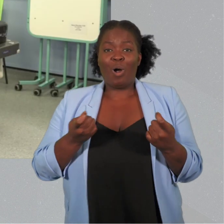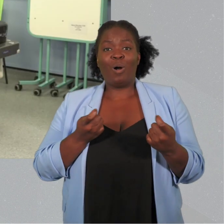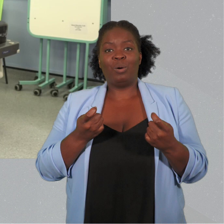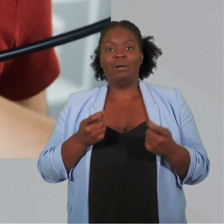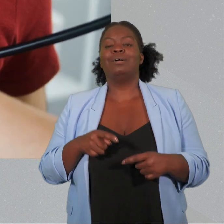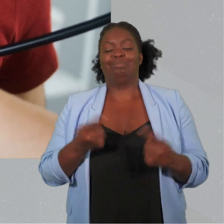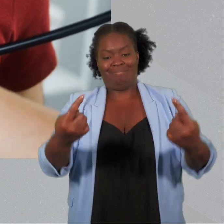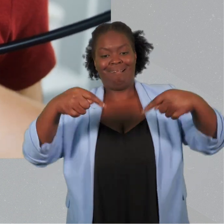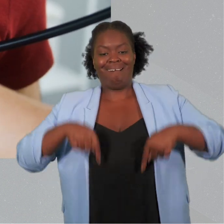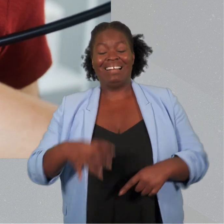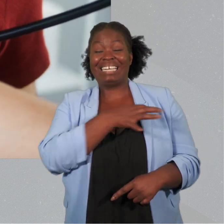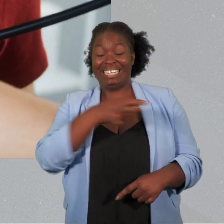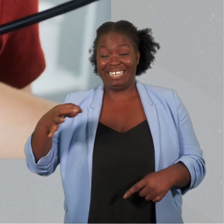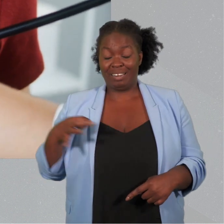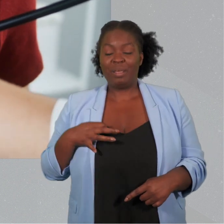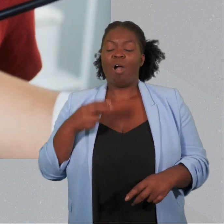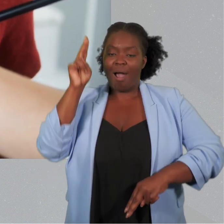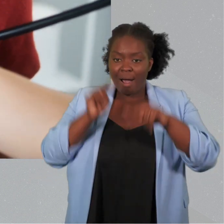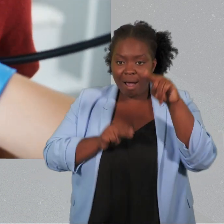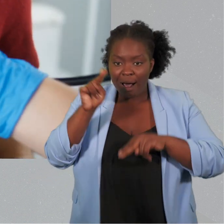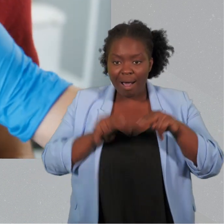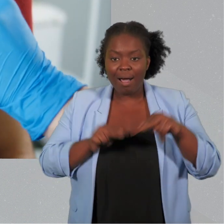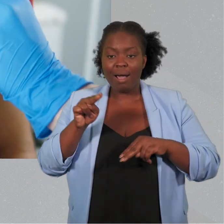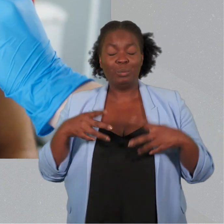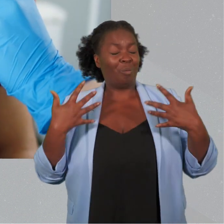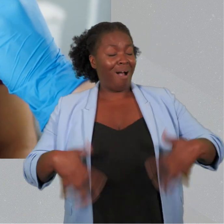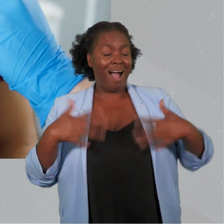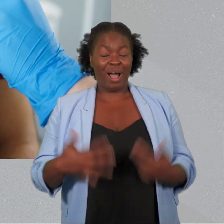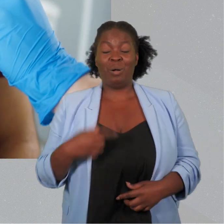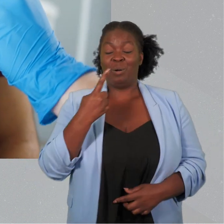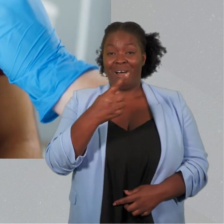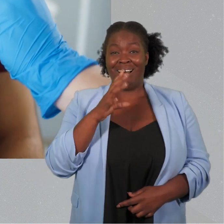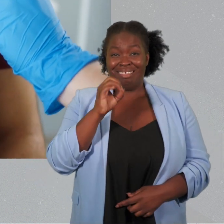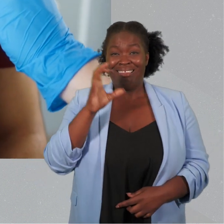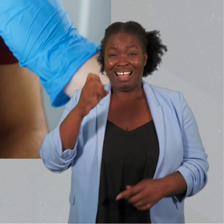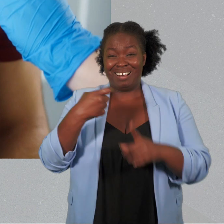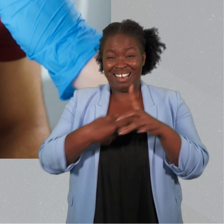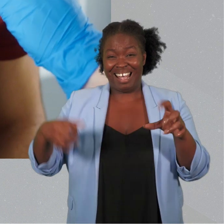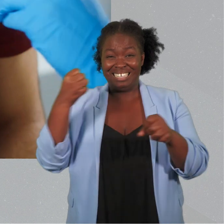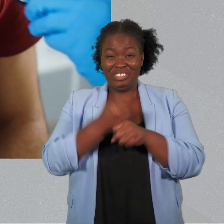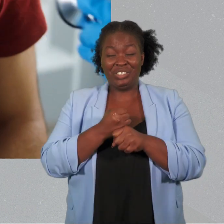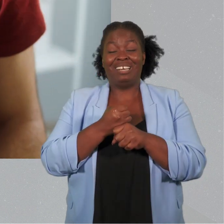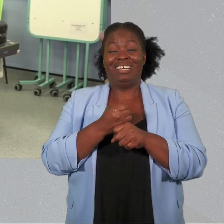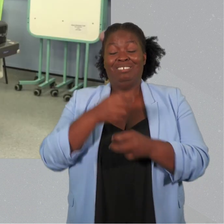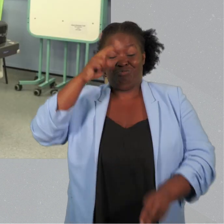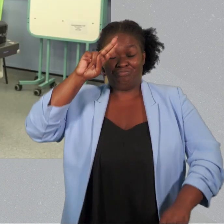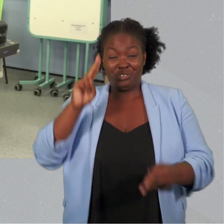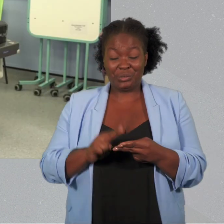him in clinic a year later, and it came out over a tonne of carbon dioxide off the carbon footprint of his treatment from one year to the next.